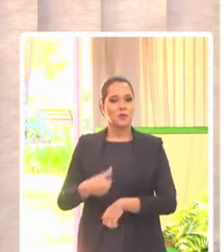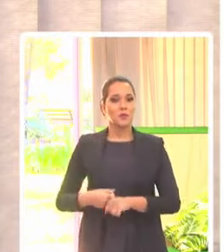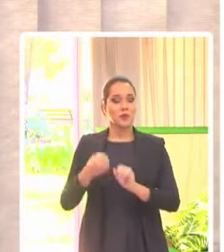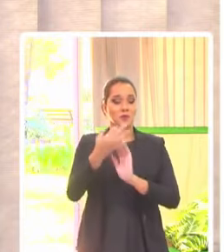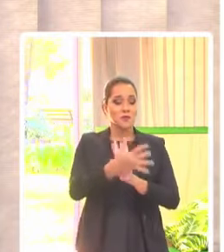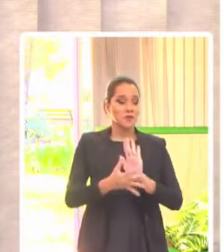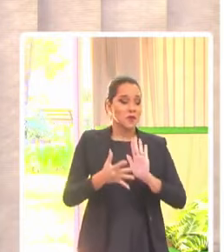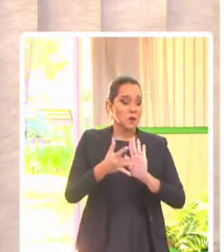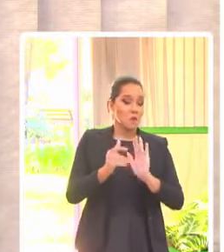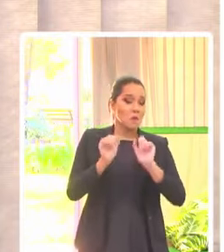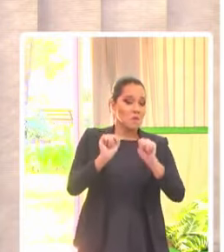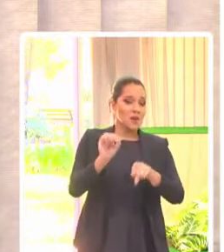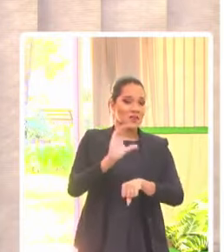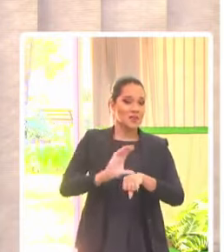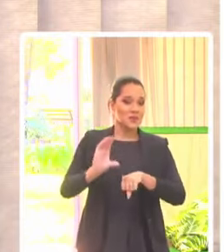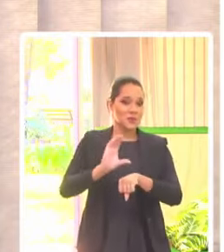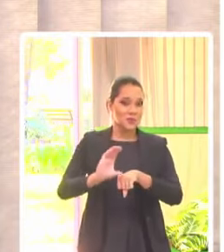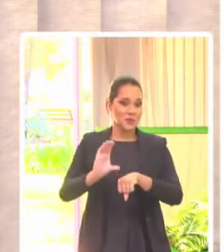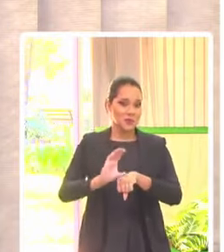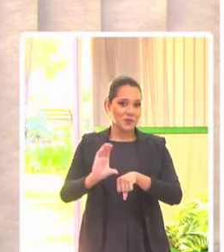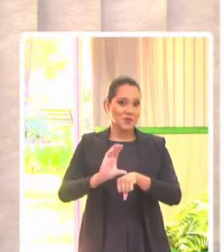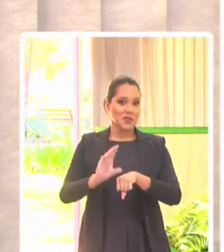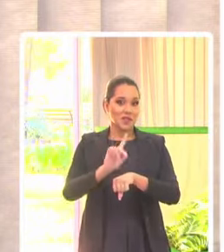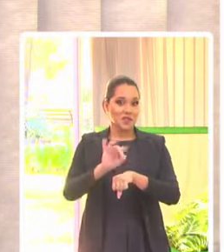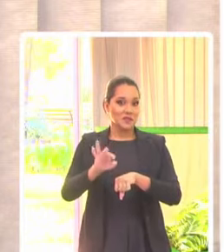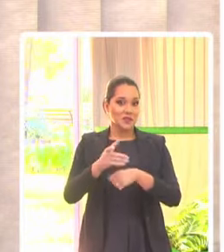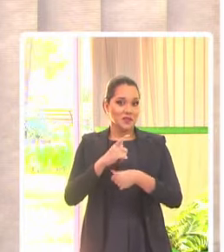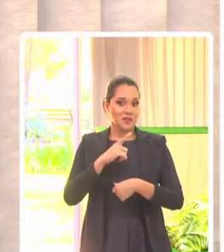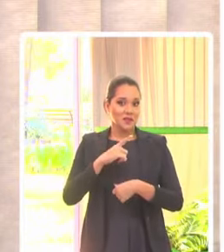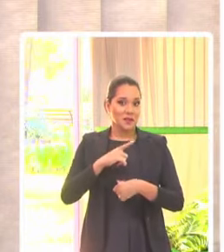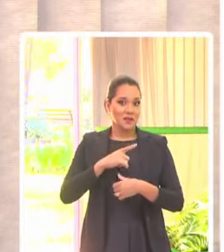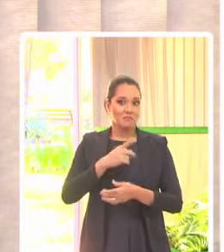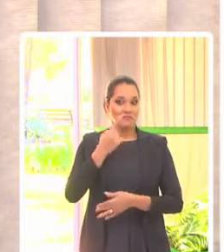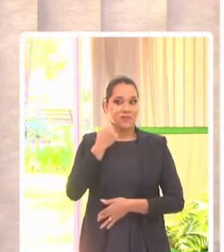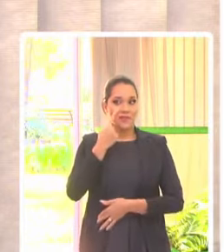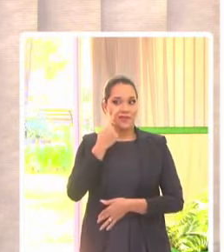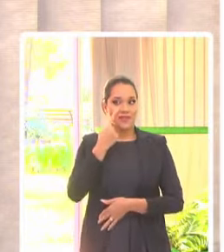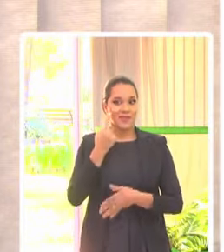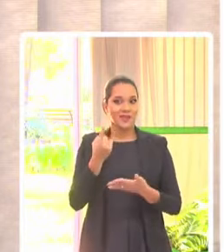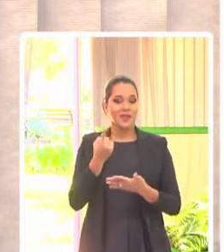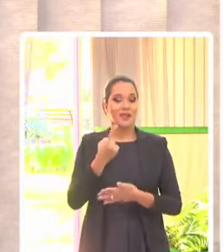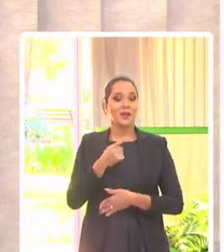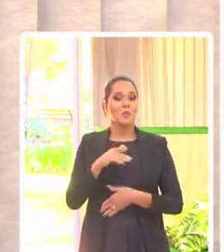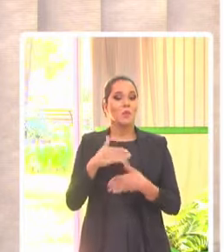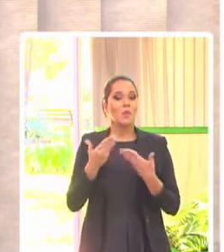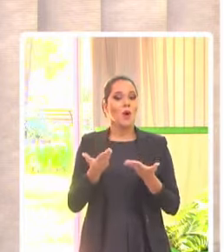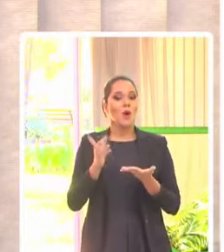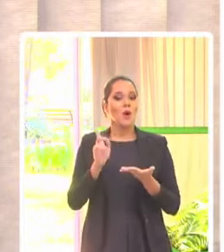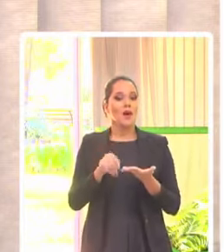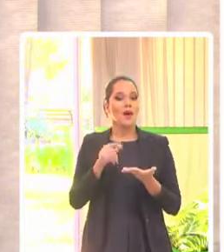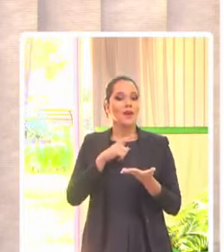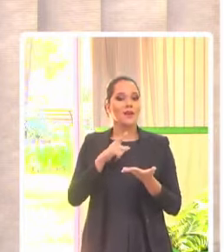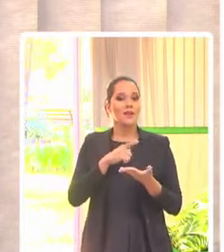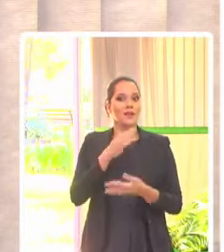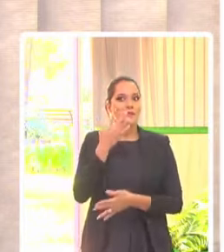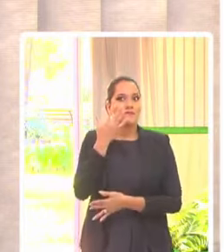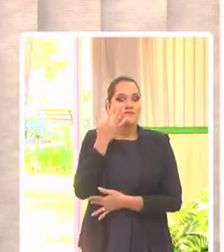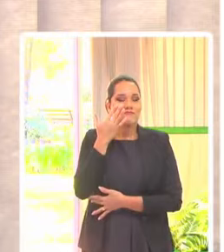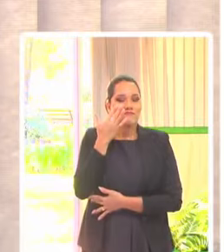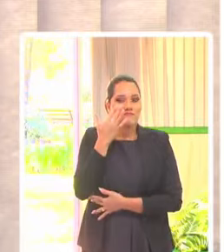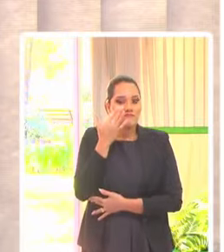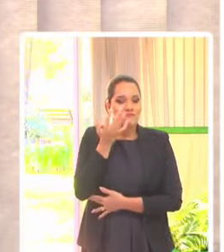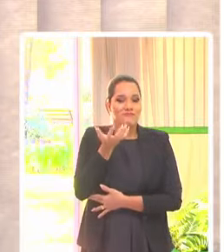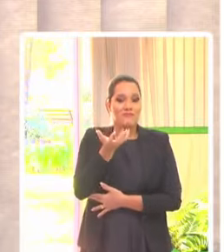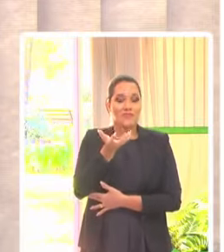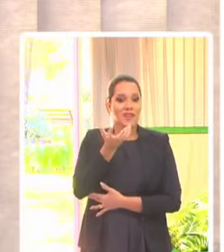to be tested and then to verify which are the ones who are like with shiny eyes trying to get new knowledge and which are